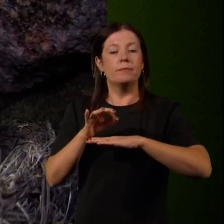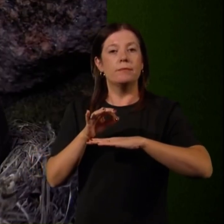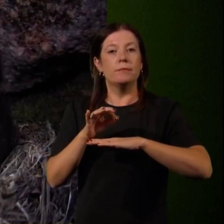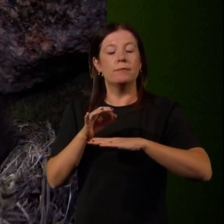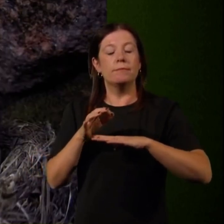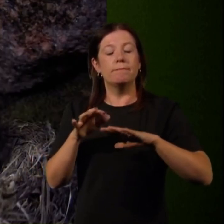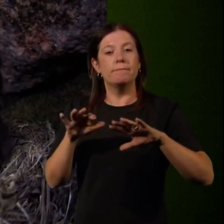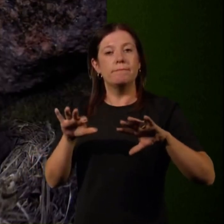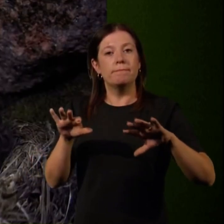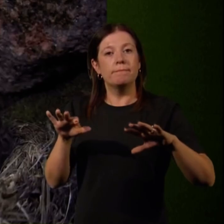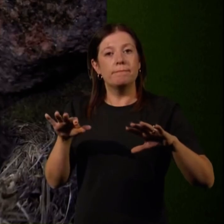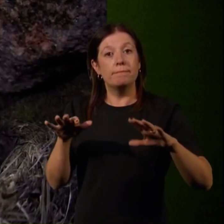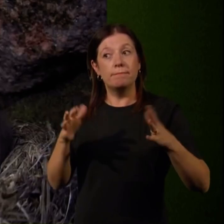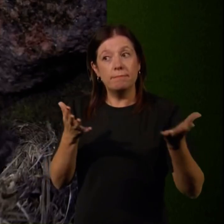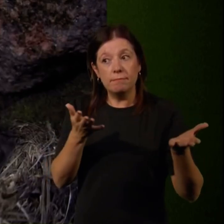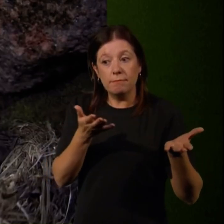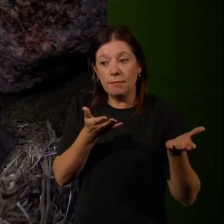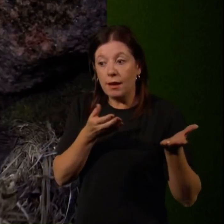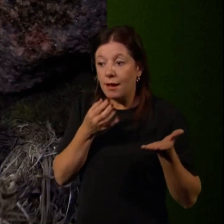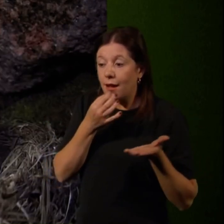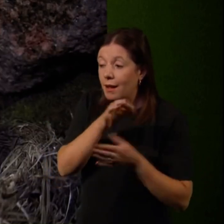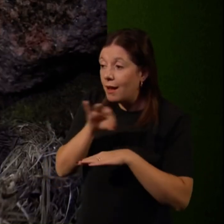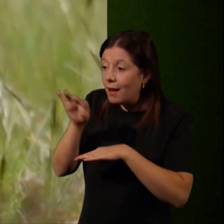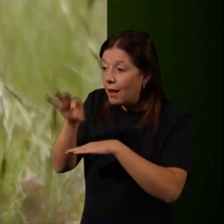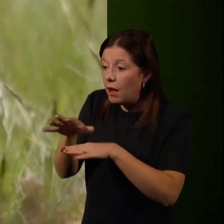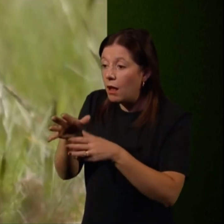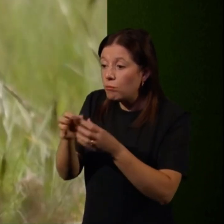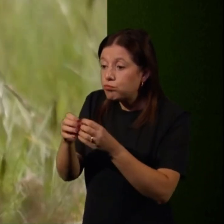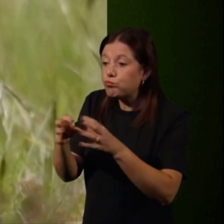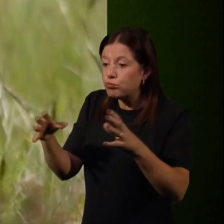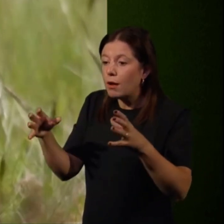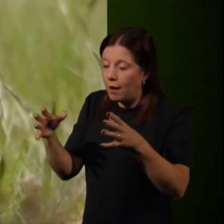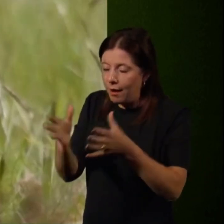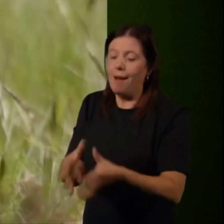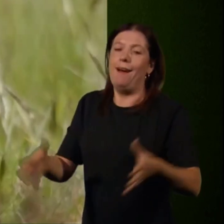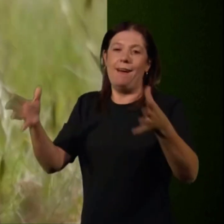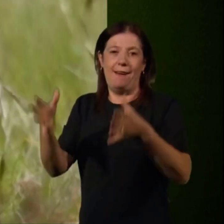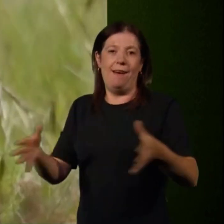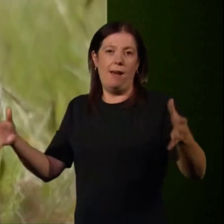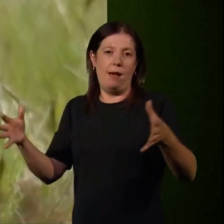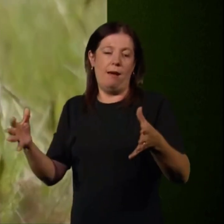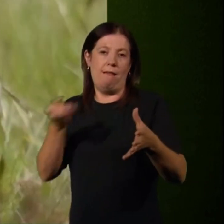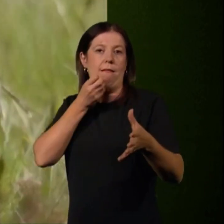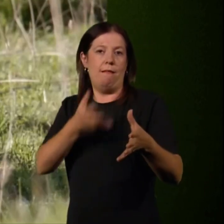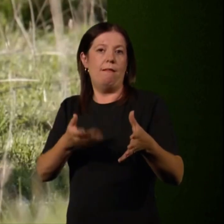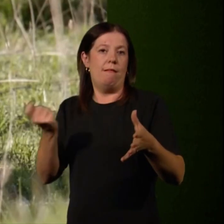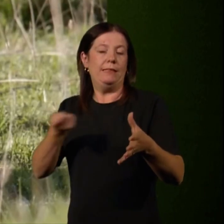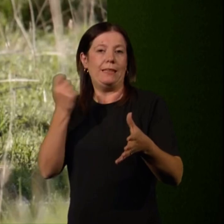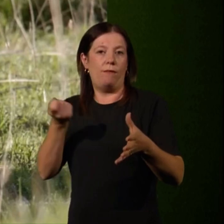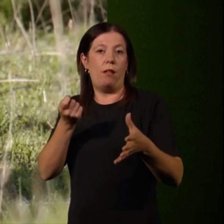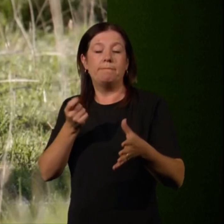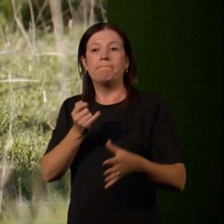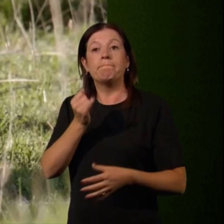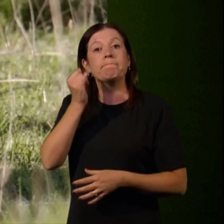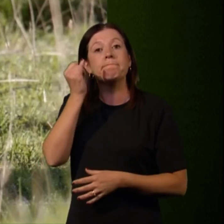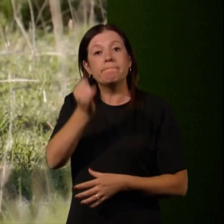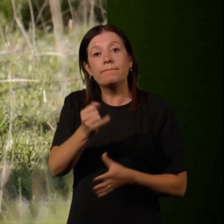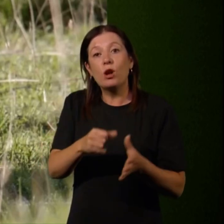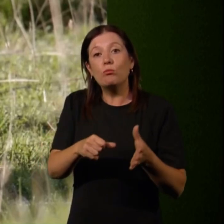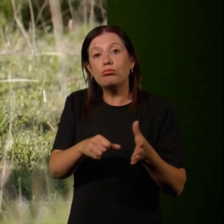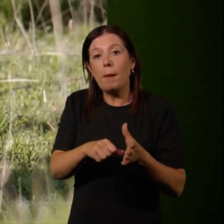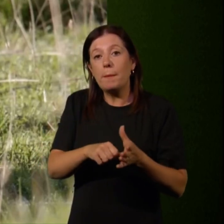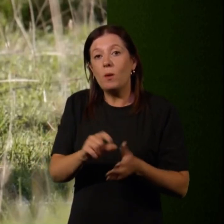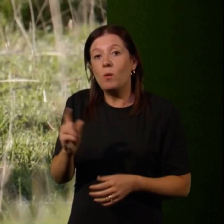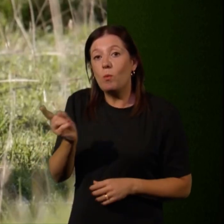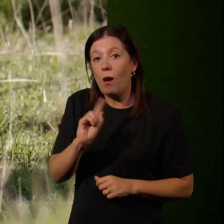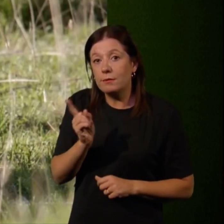And obviously, if they're able to feed those chicks are going to grow strong and fledge, and that's a successful nest. However, that's not